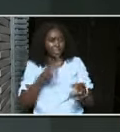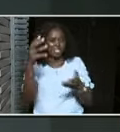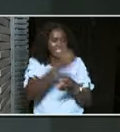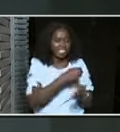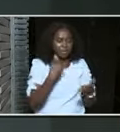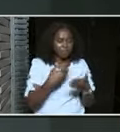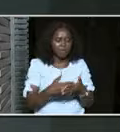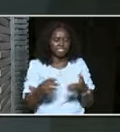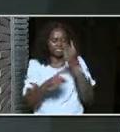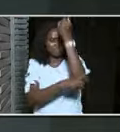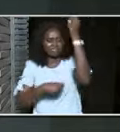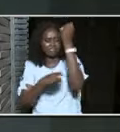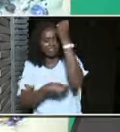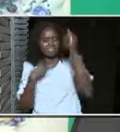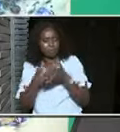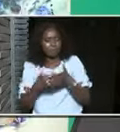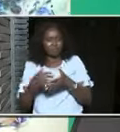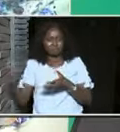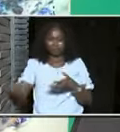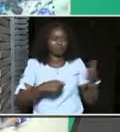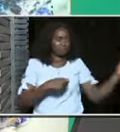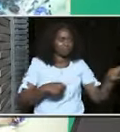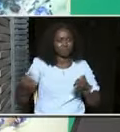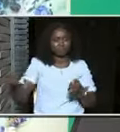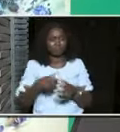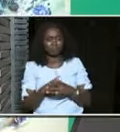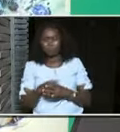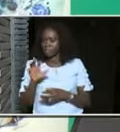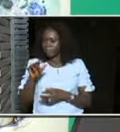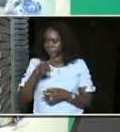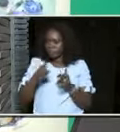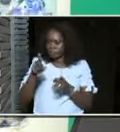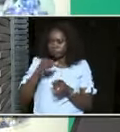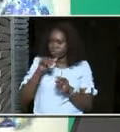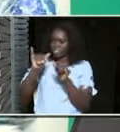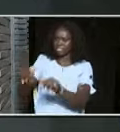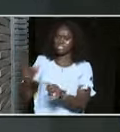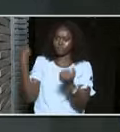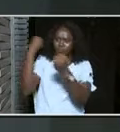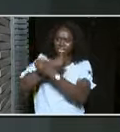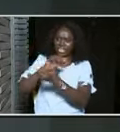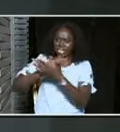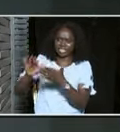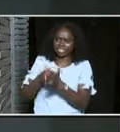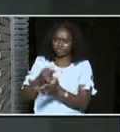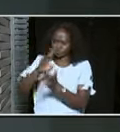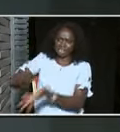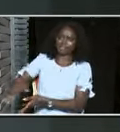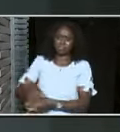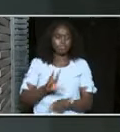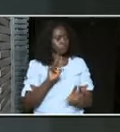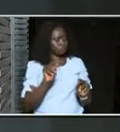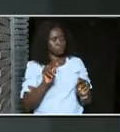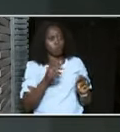left, right, and center. But what you did was you didn't stay and fight and clean it up. No, you left. What I did was just write a